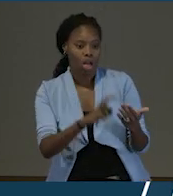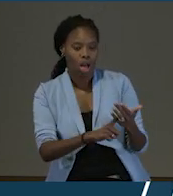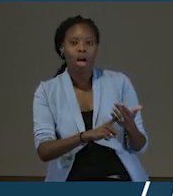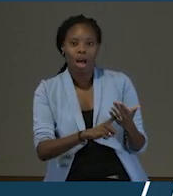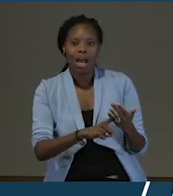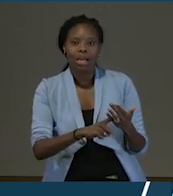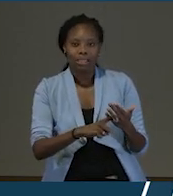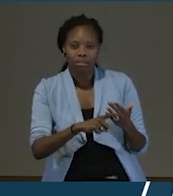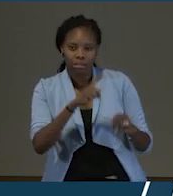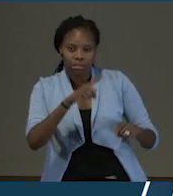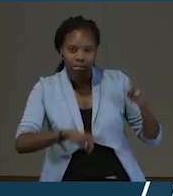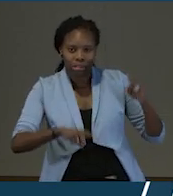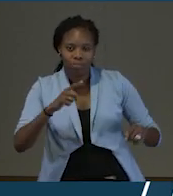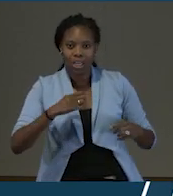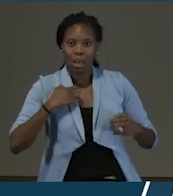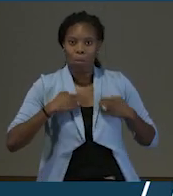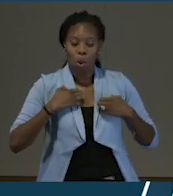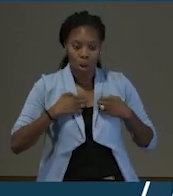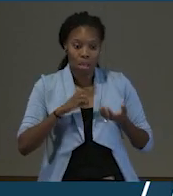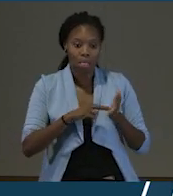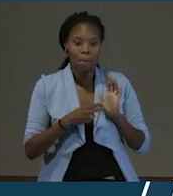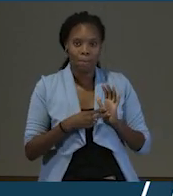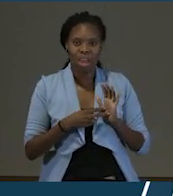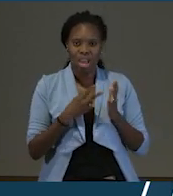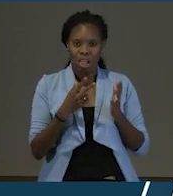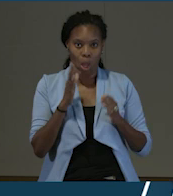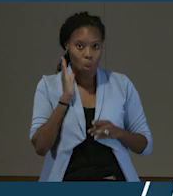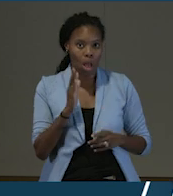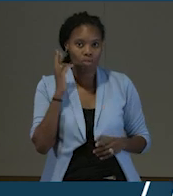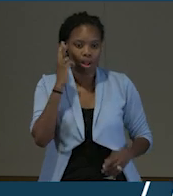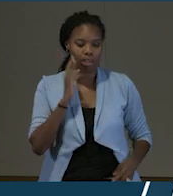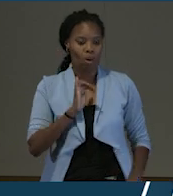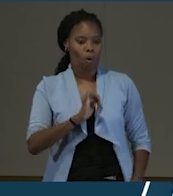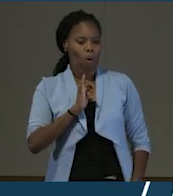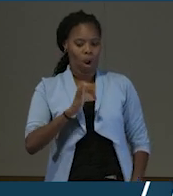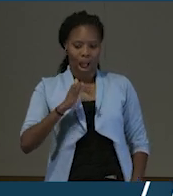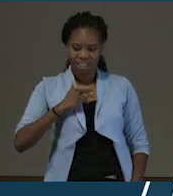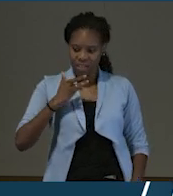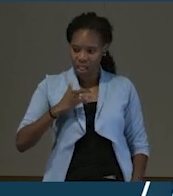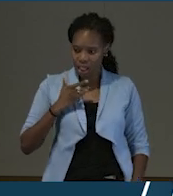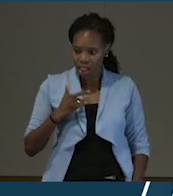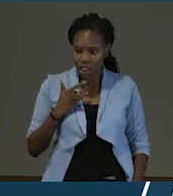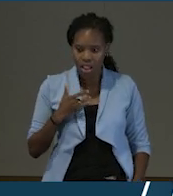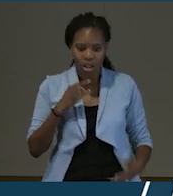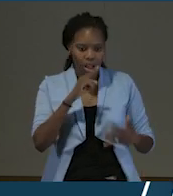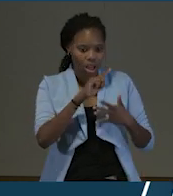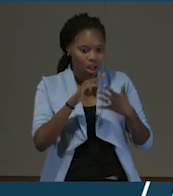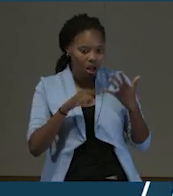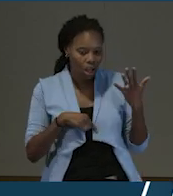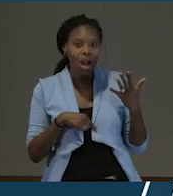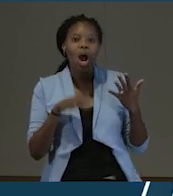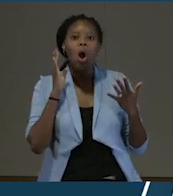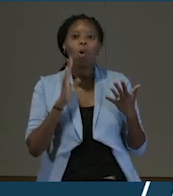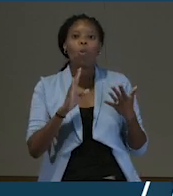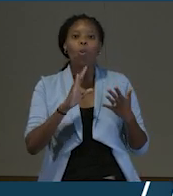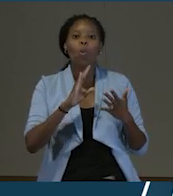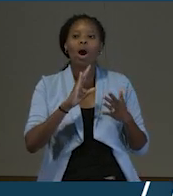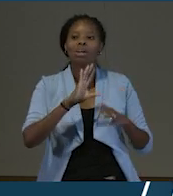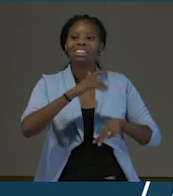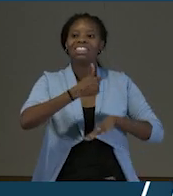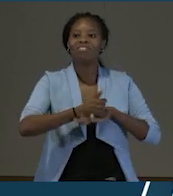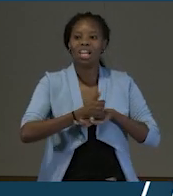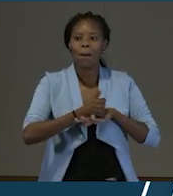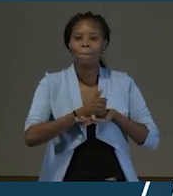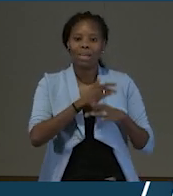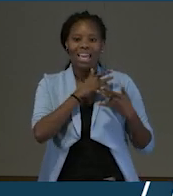more self-aware of their feelings, and they may even start to recognize feelings in others, right? Developing that empathy. Developing